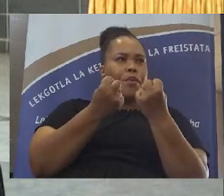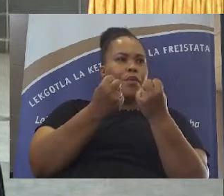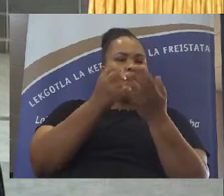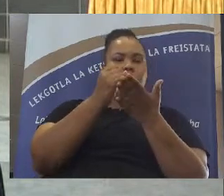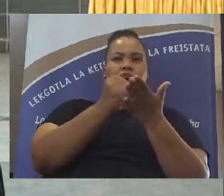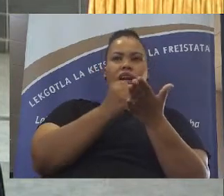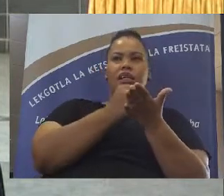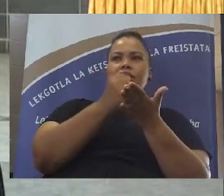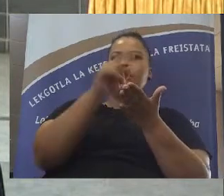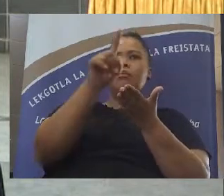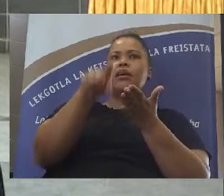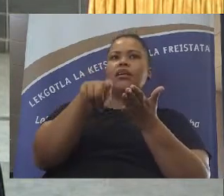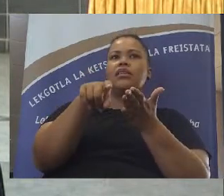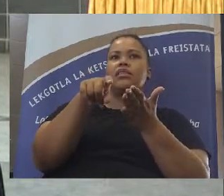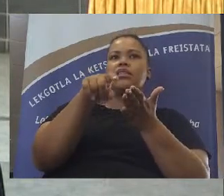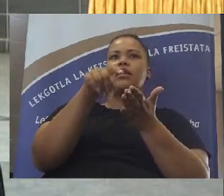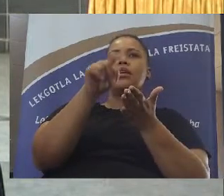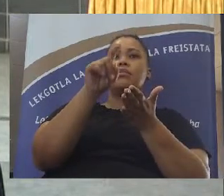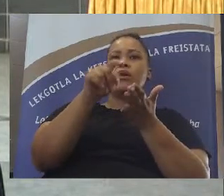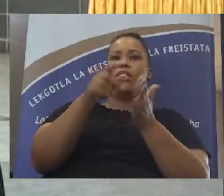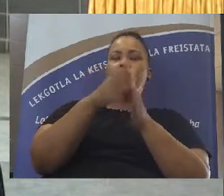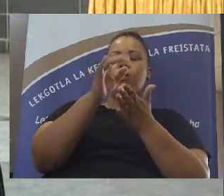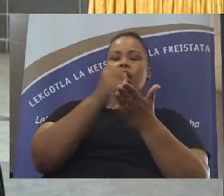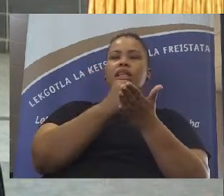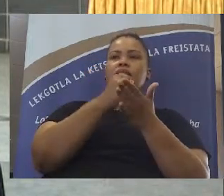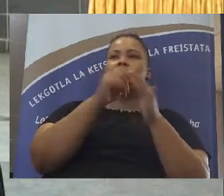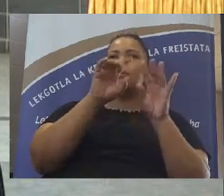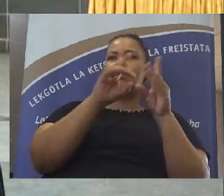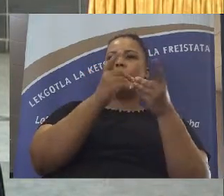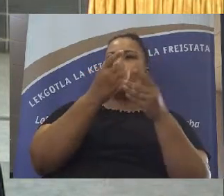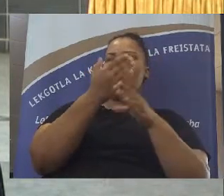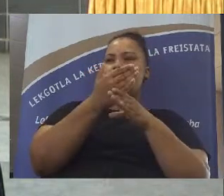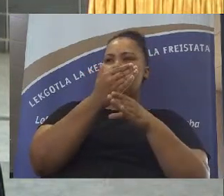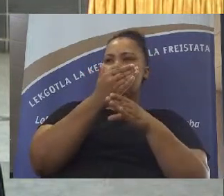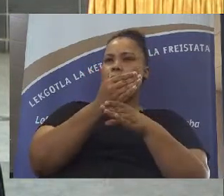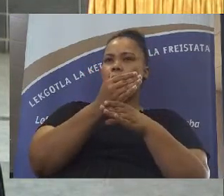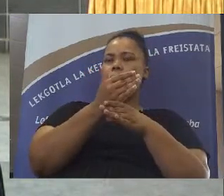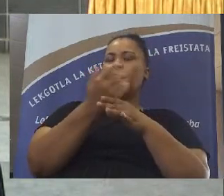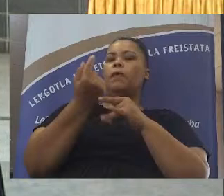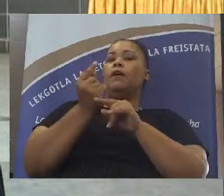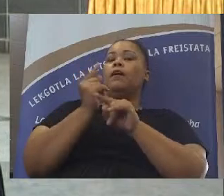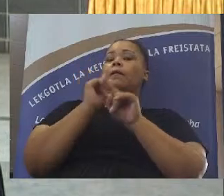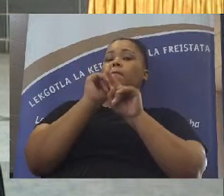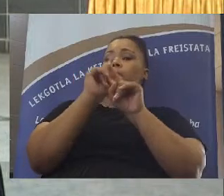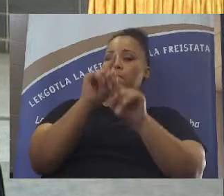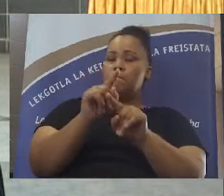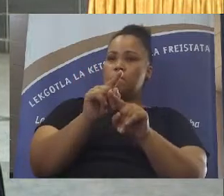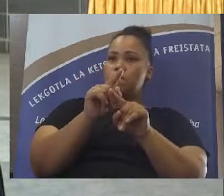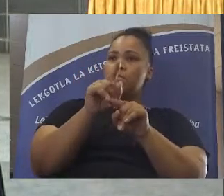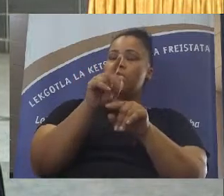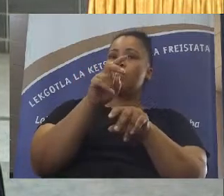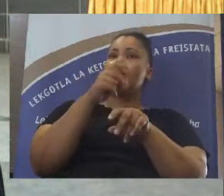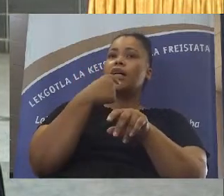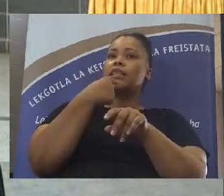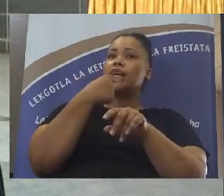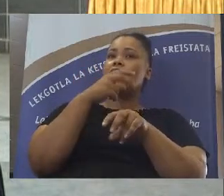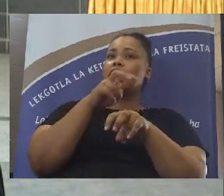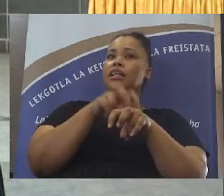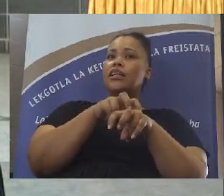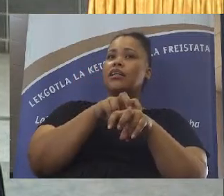registeren bij Department of Labor. Als hij daar zou komen, one of the requirements will then